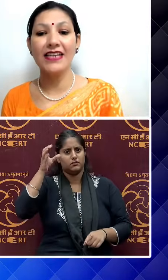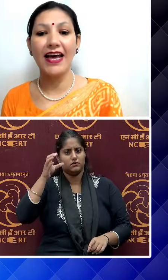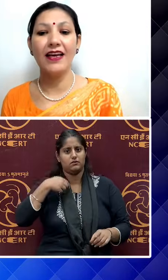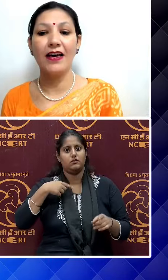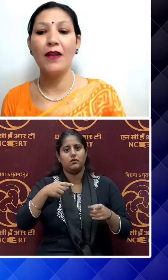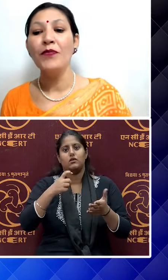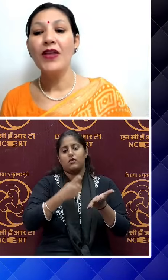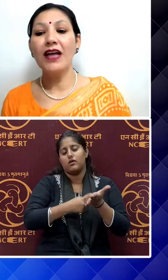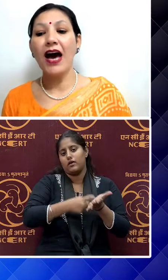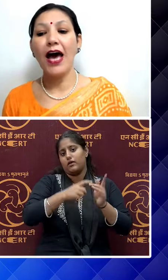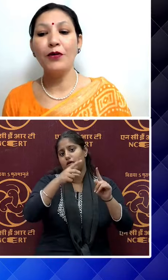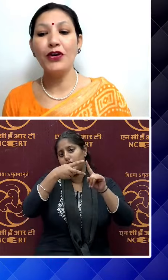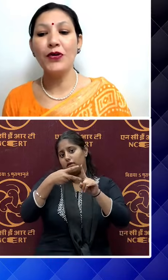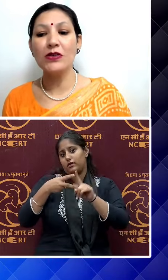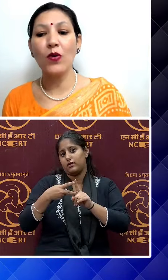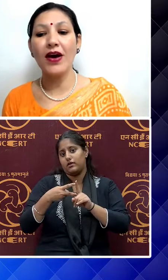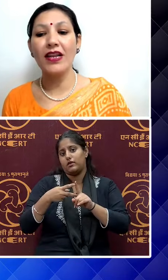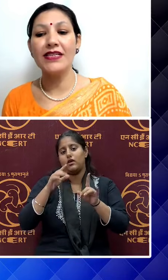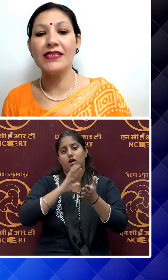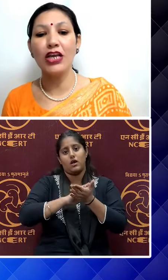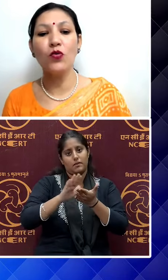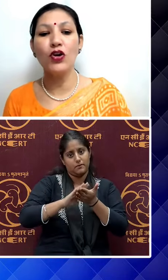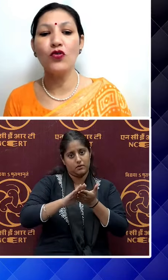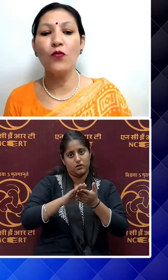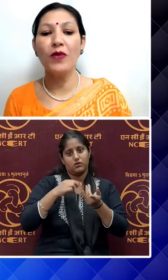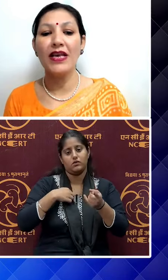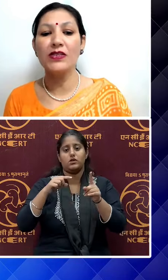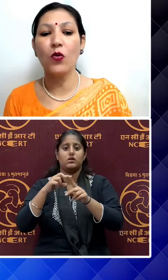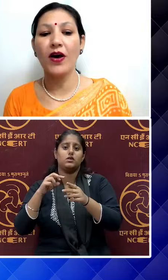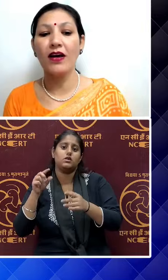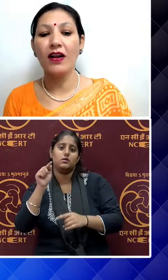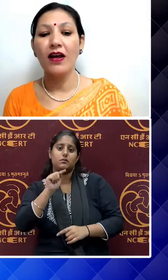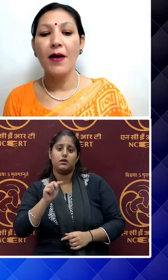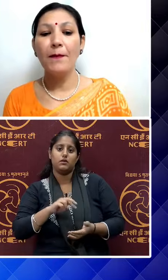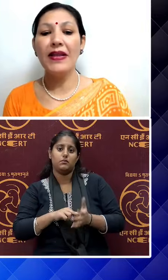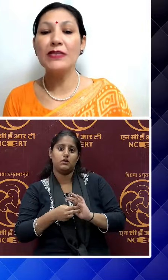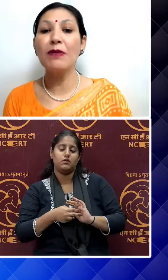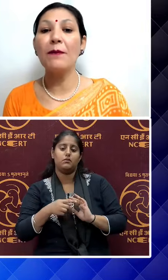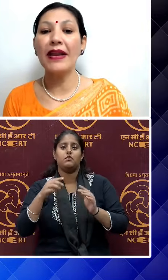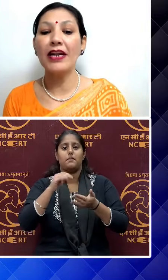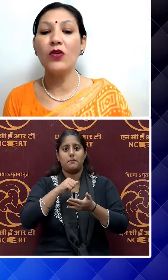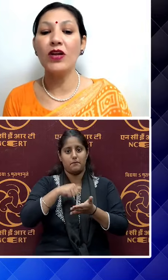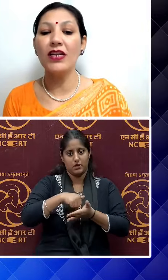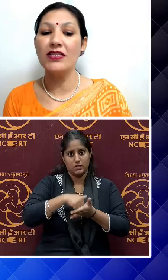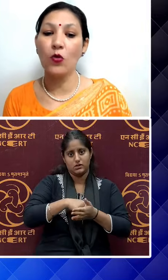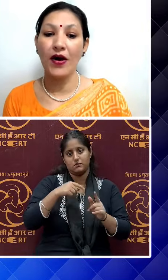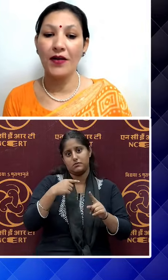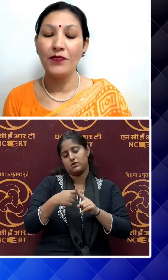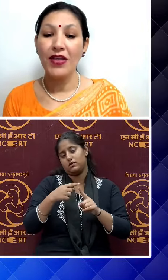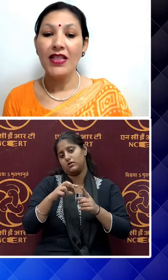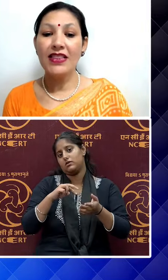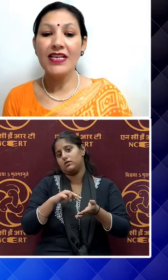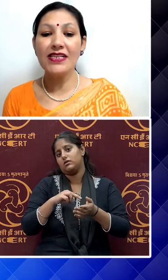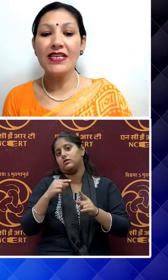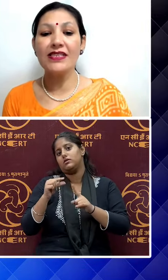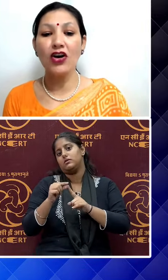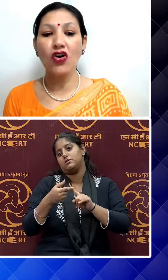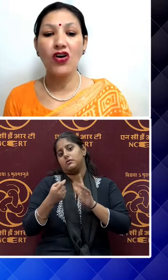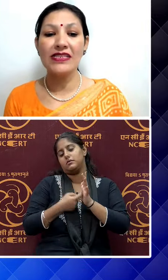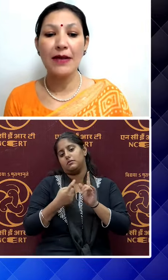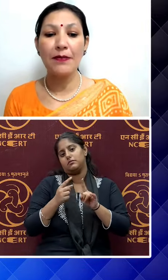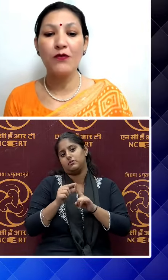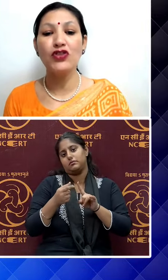angle triangle, the hypotenuse square is equal to base square plus perpendicular square. This is